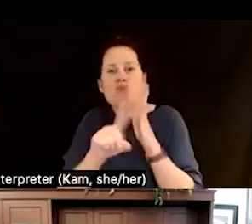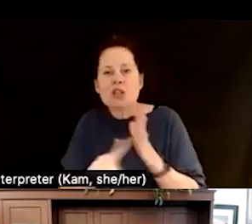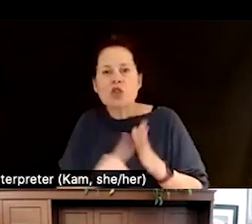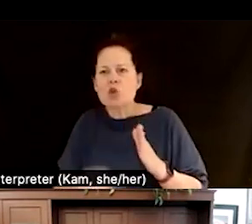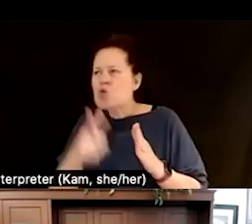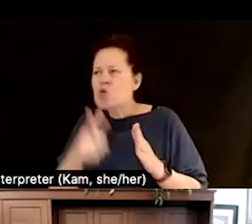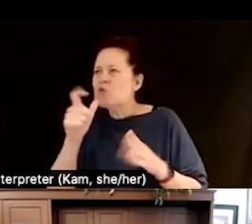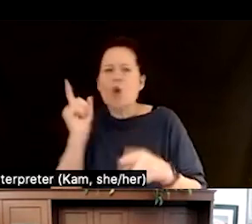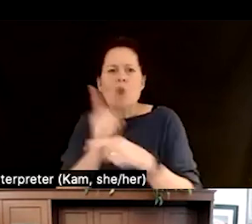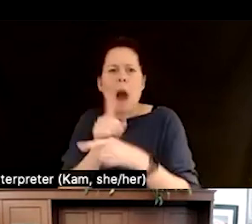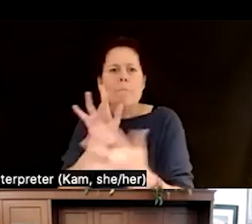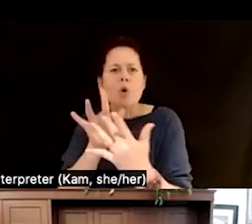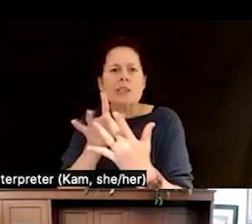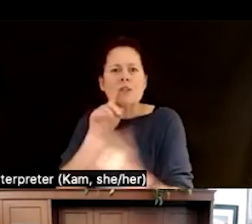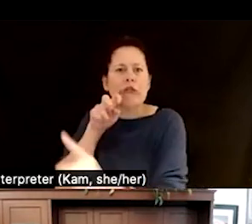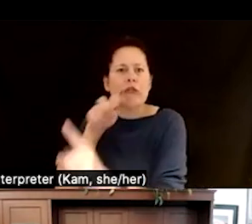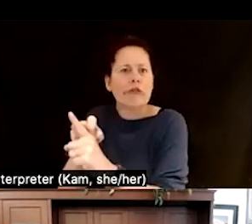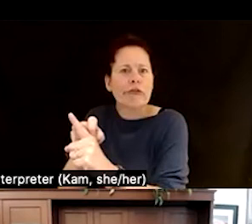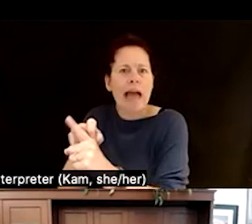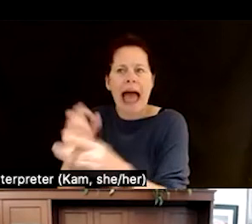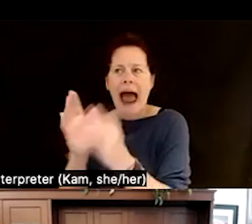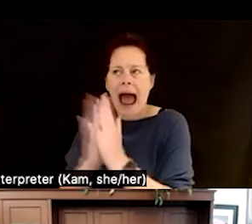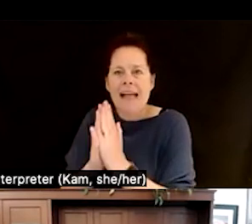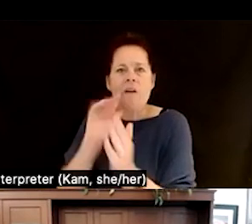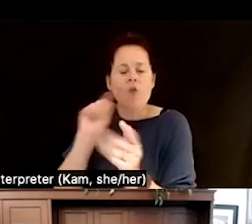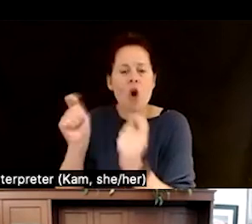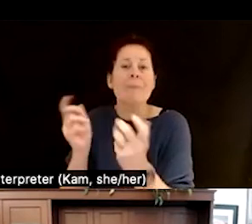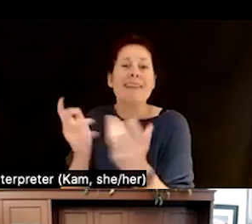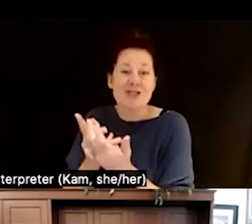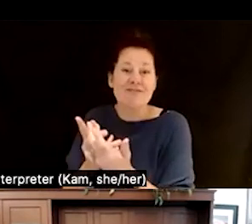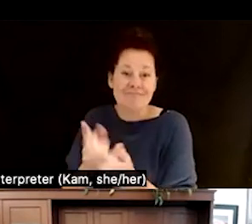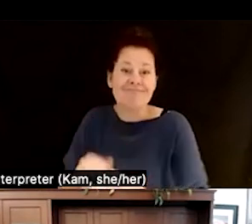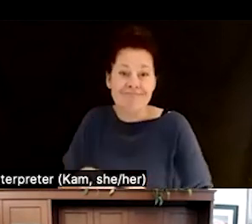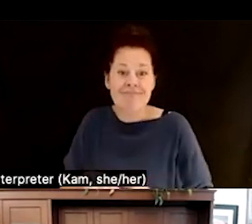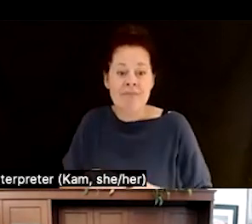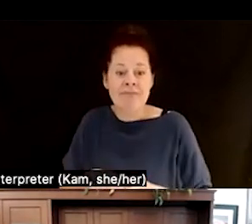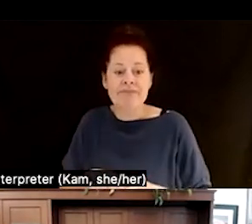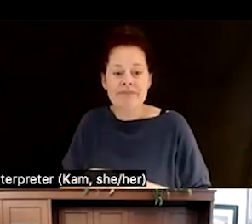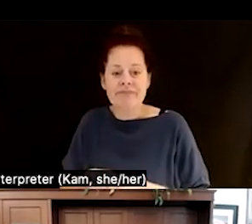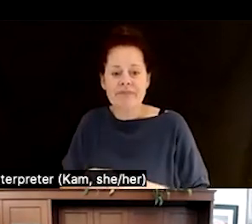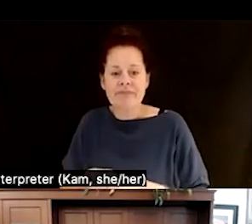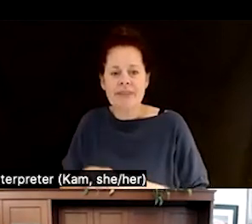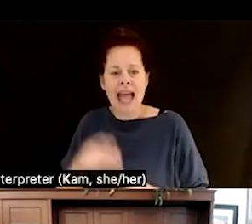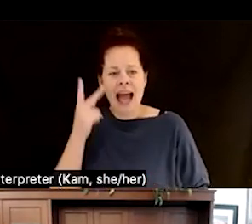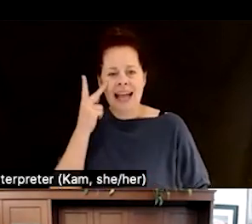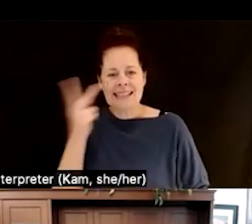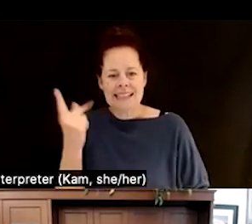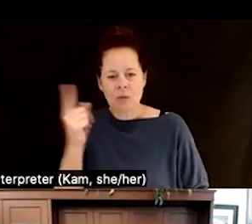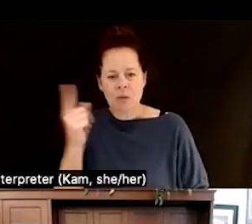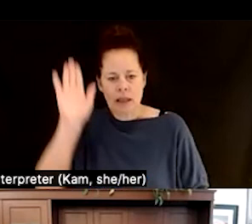the person to go to ask about accommodations. And I see that Rachel has their hand up.